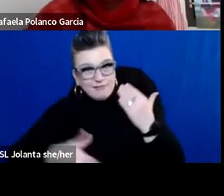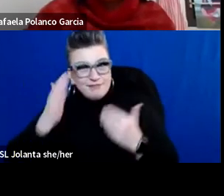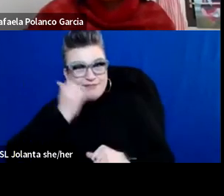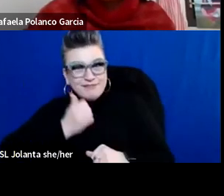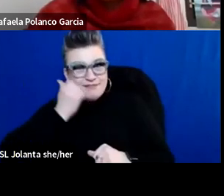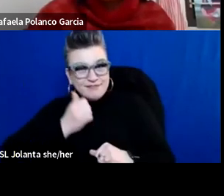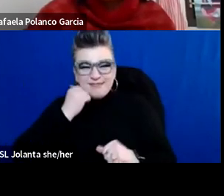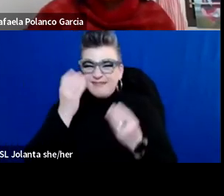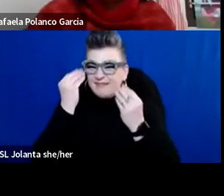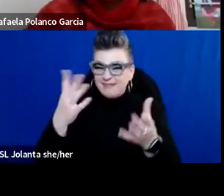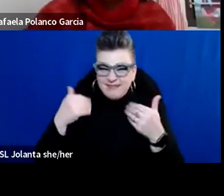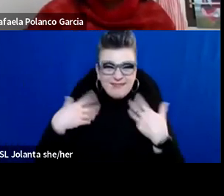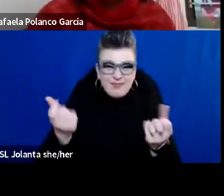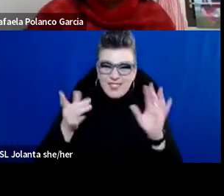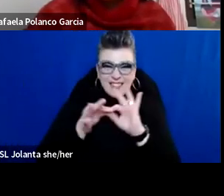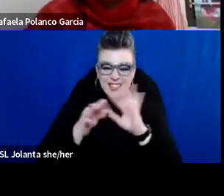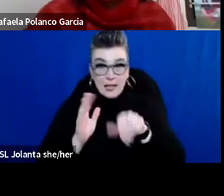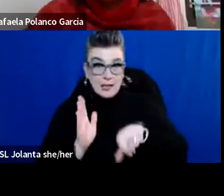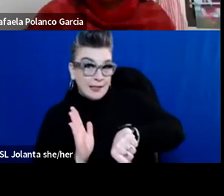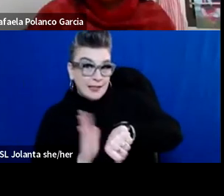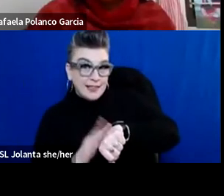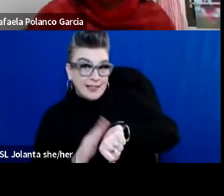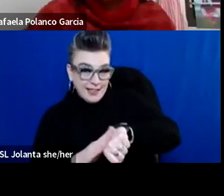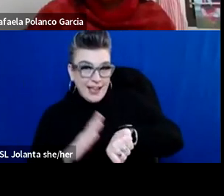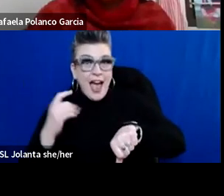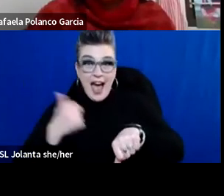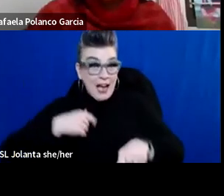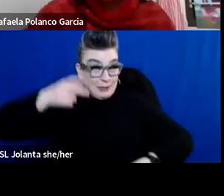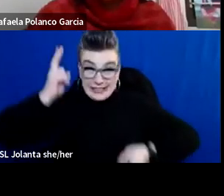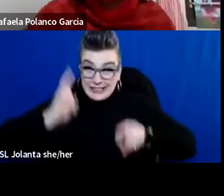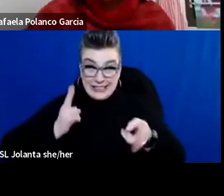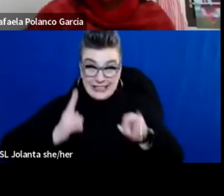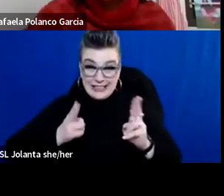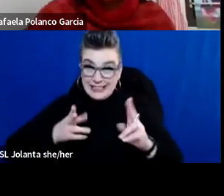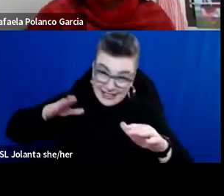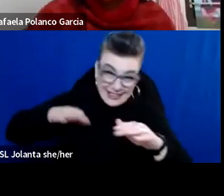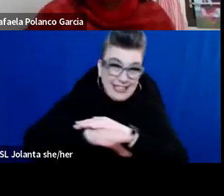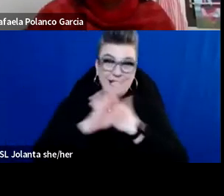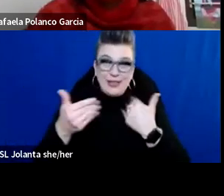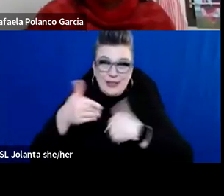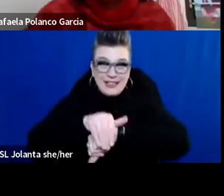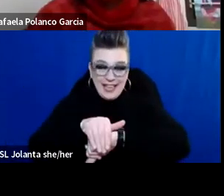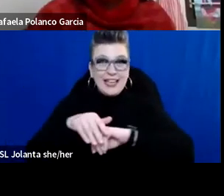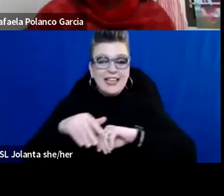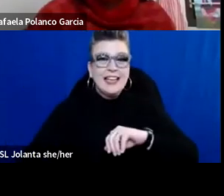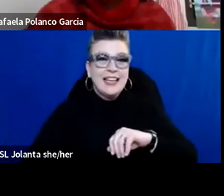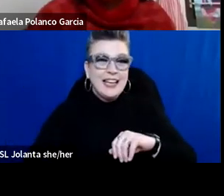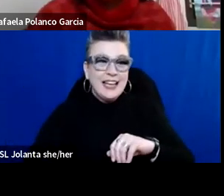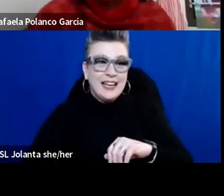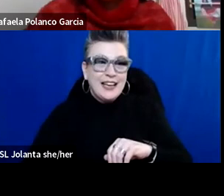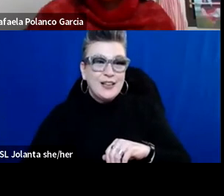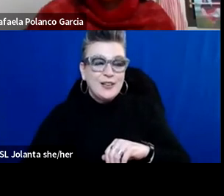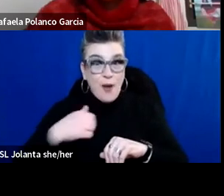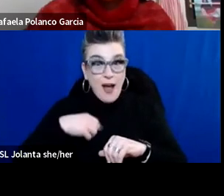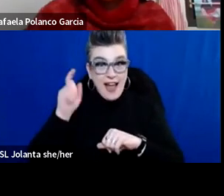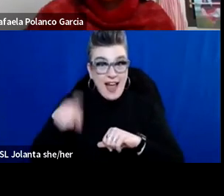just uh caveat that i i was rushed to tonight's meeting and so i'm gonna have to depart for just a little